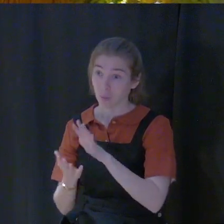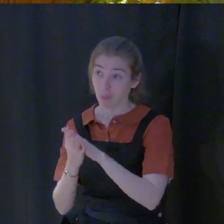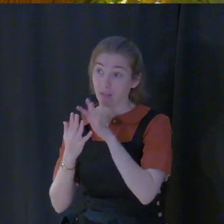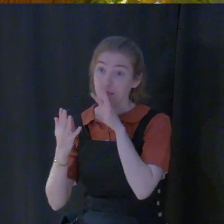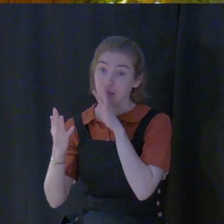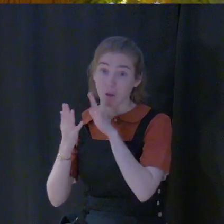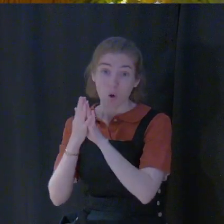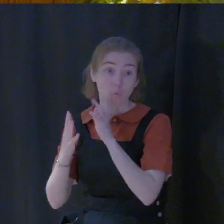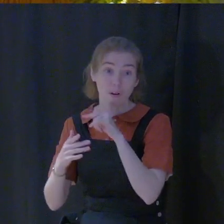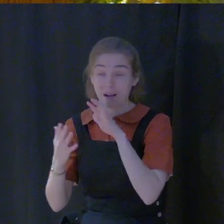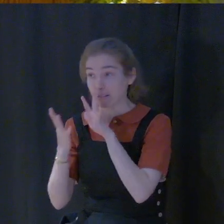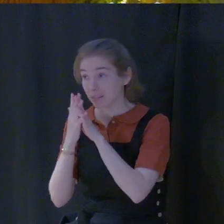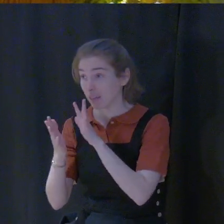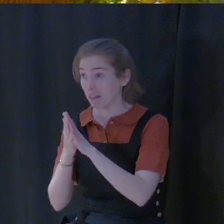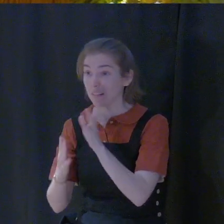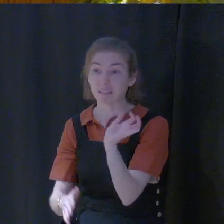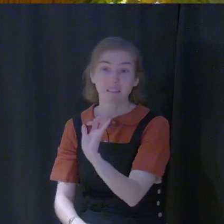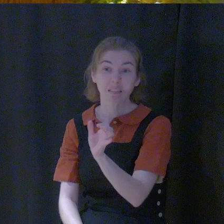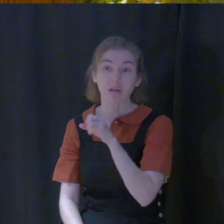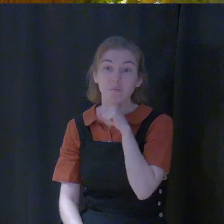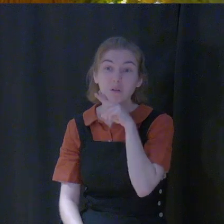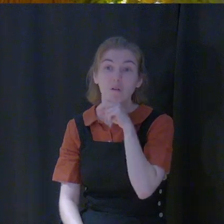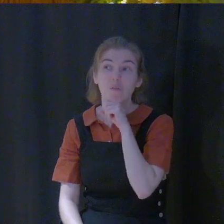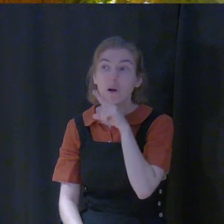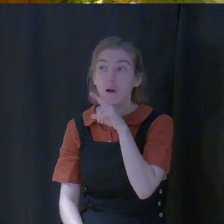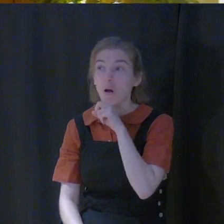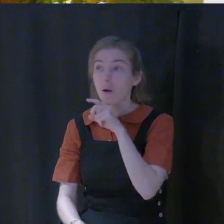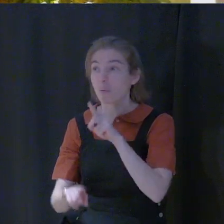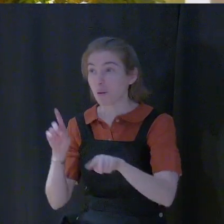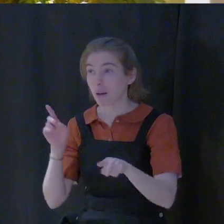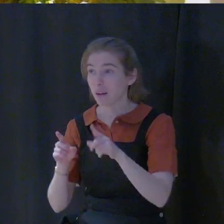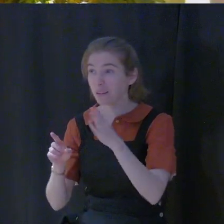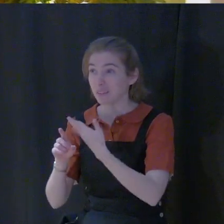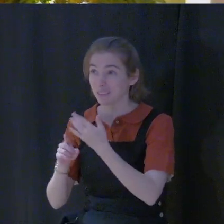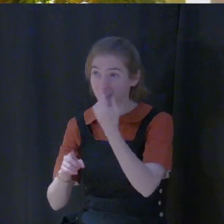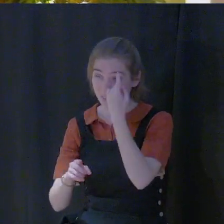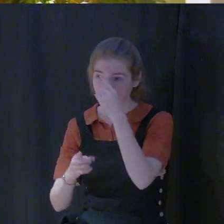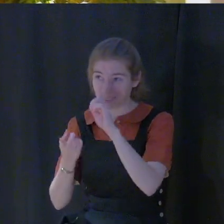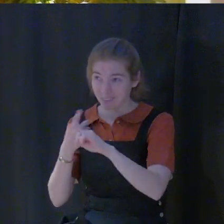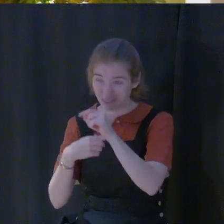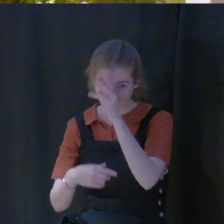Because when I sing like a frog, but I'm singing to God.